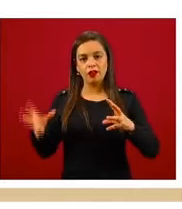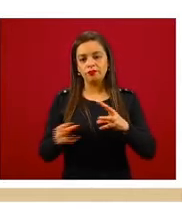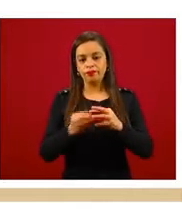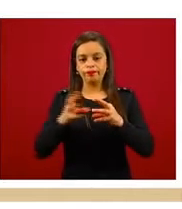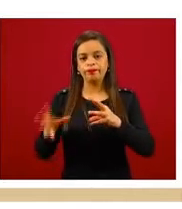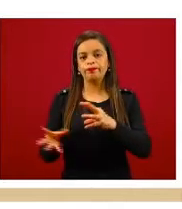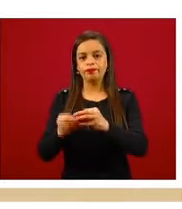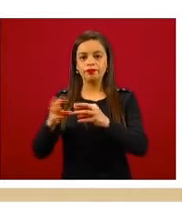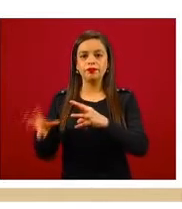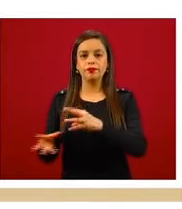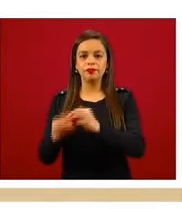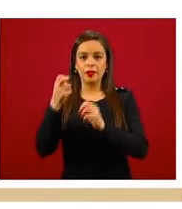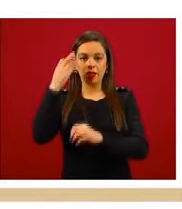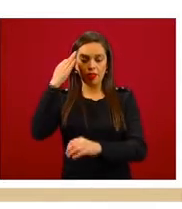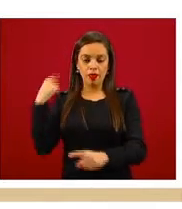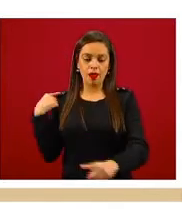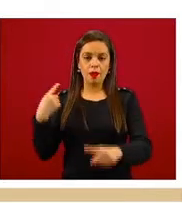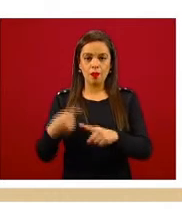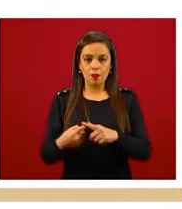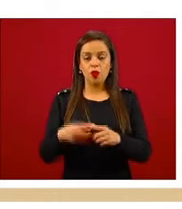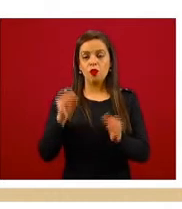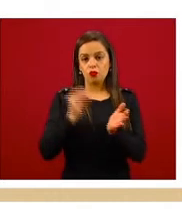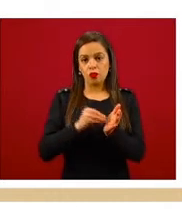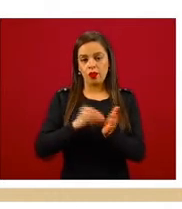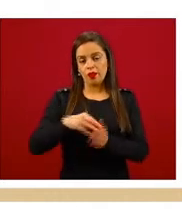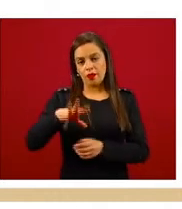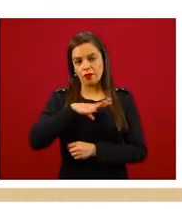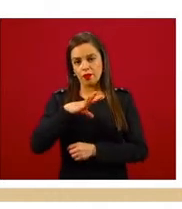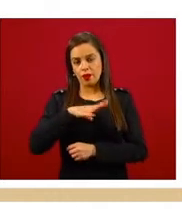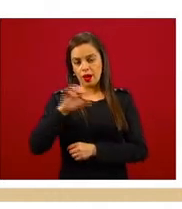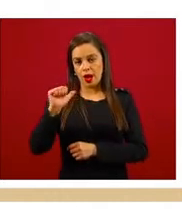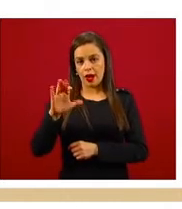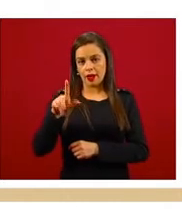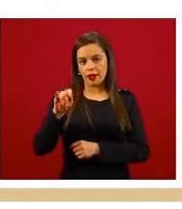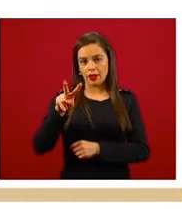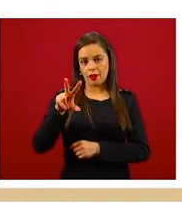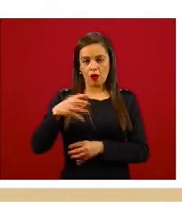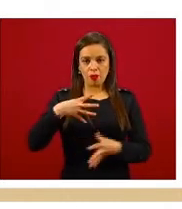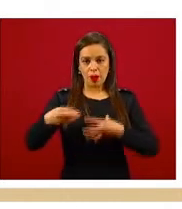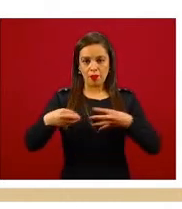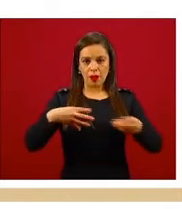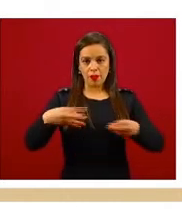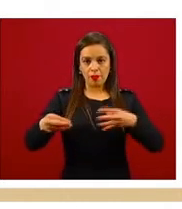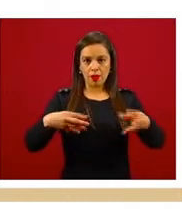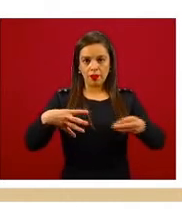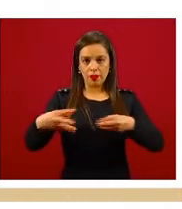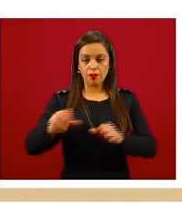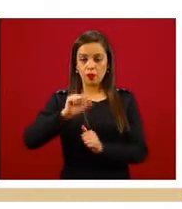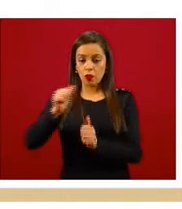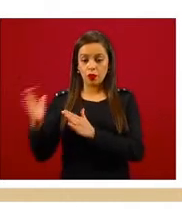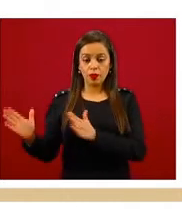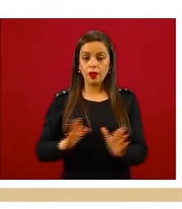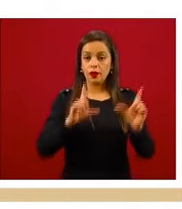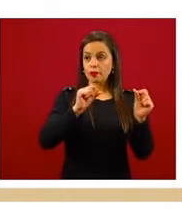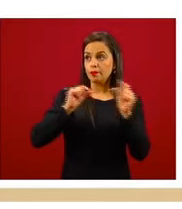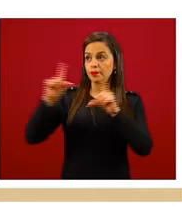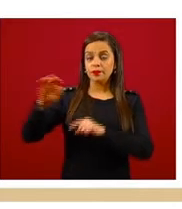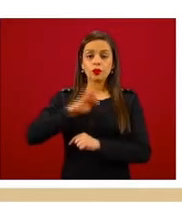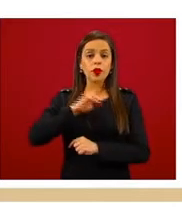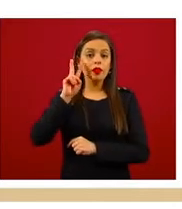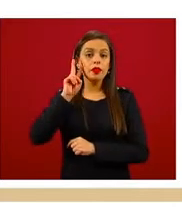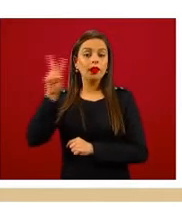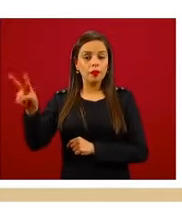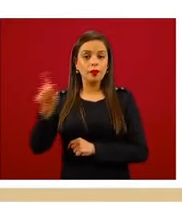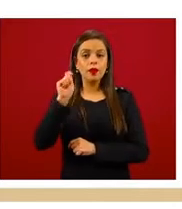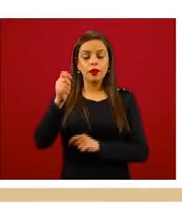actually confirming the cases throughout this time that actually confirm active cases. On the next